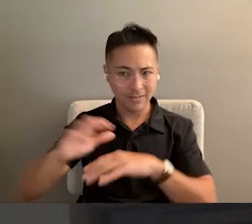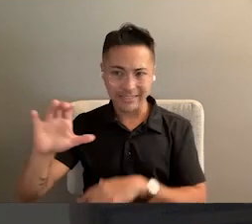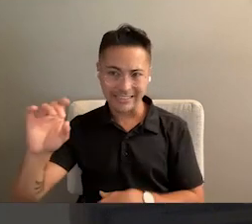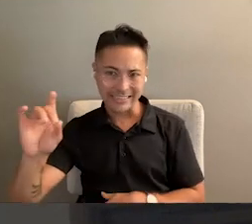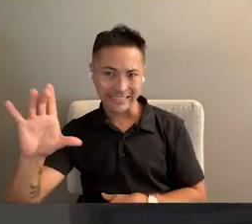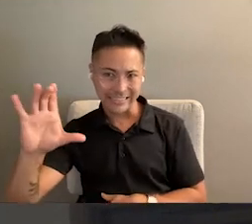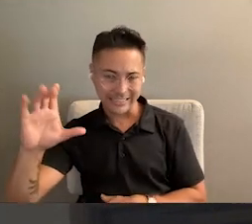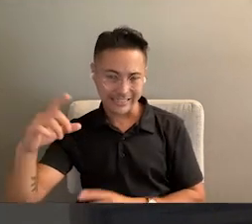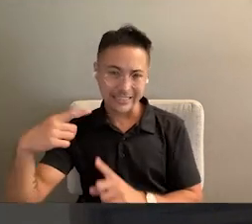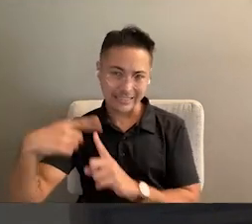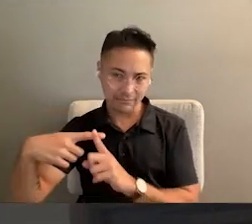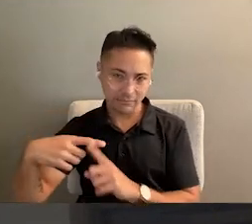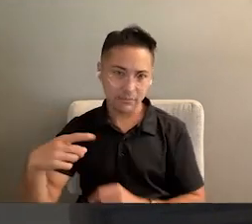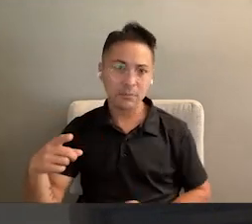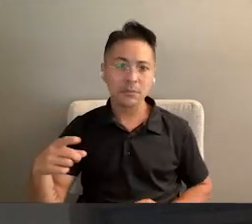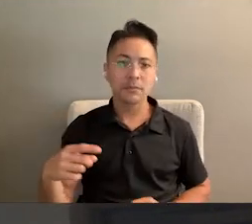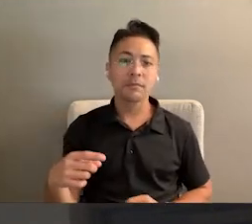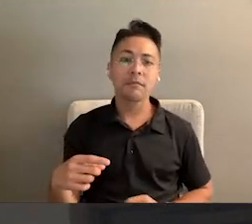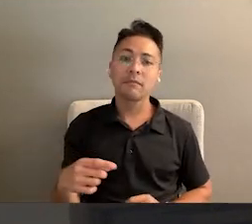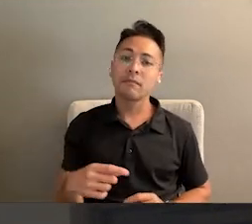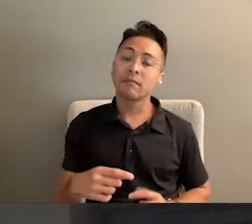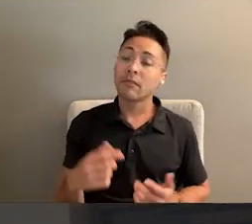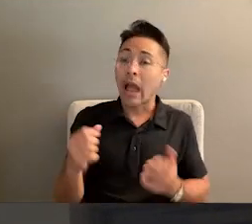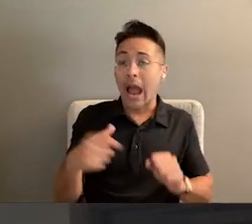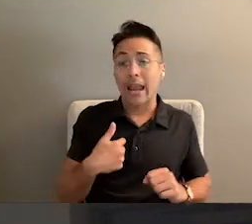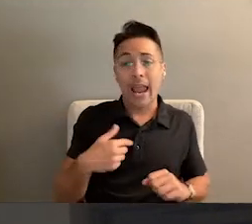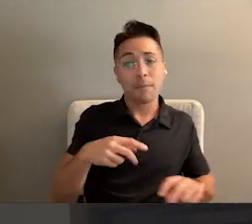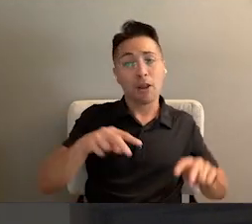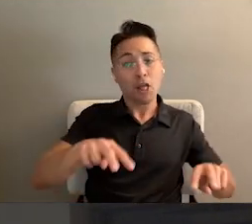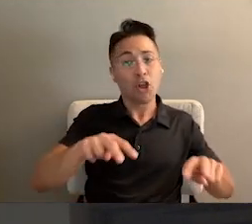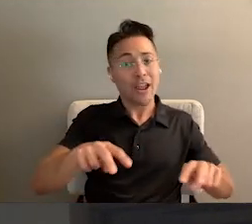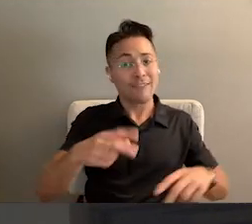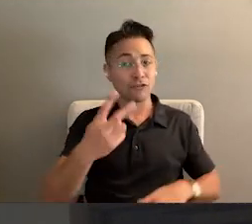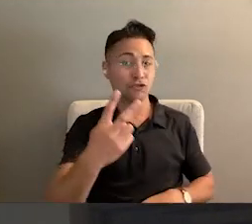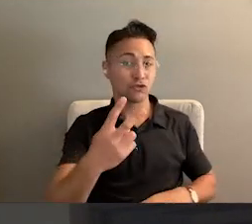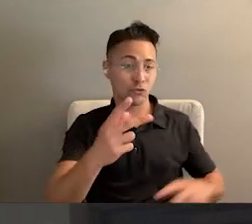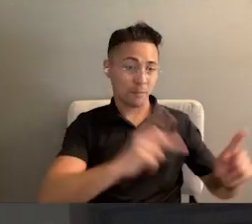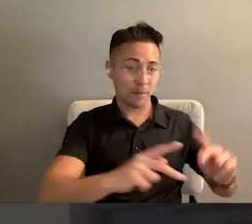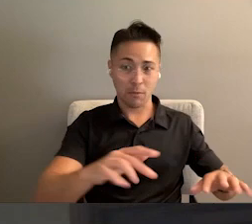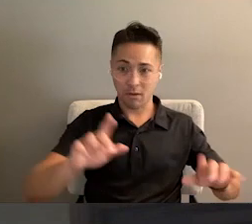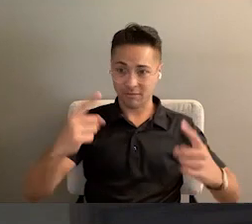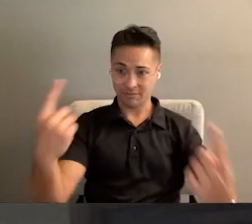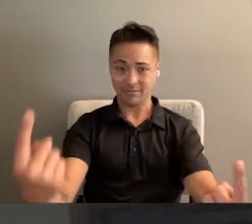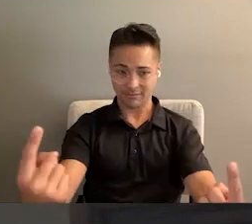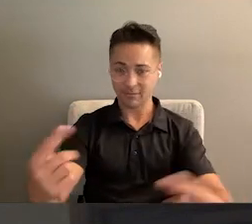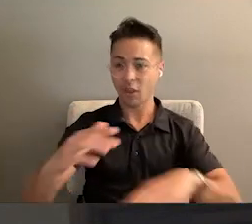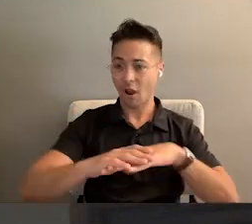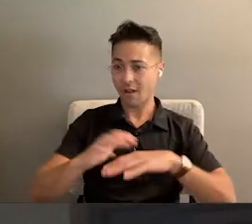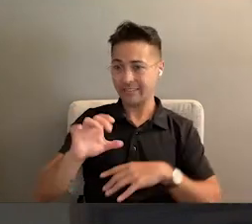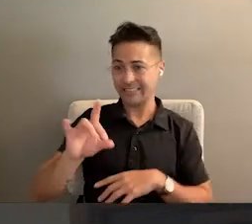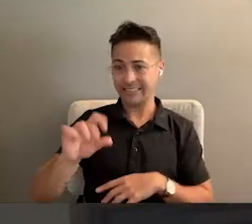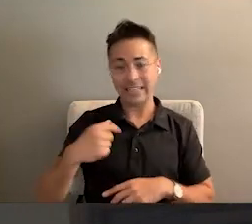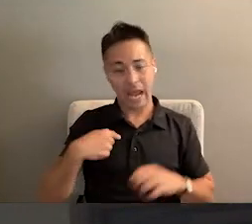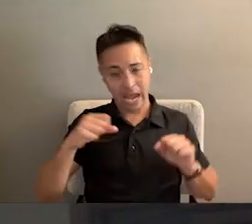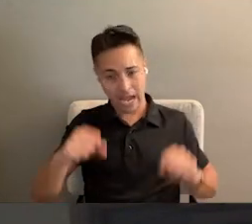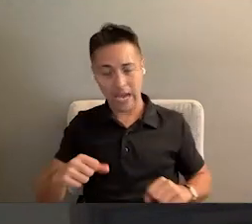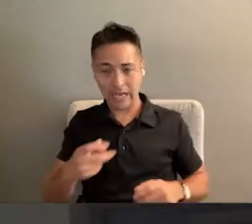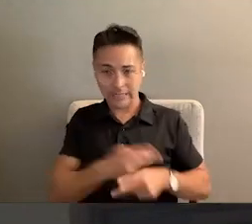you're at it can only be 1-to-1 on CDC for the reason of, now, I